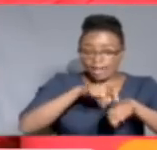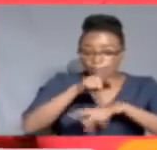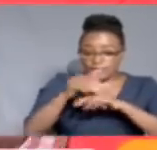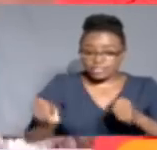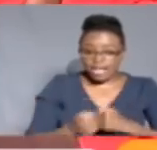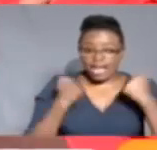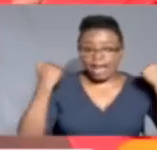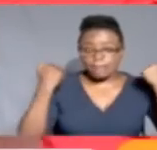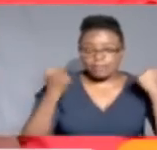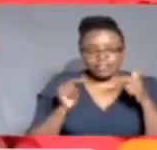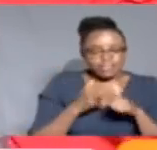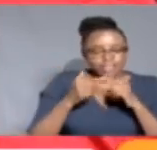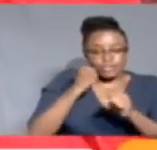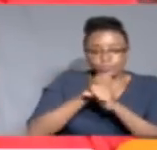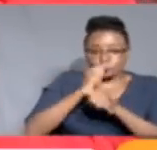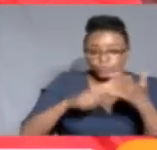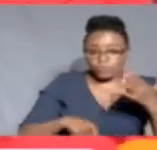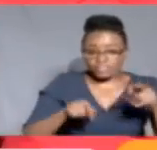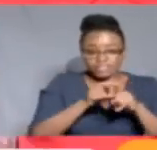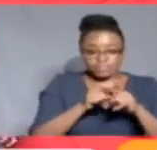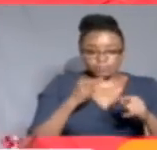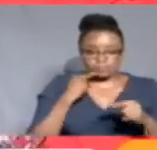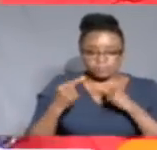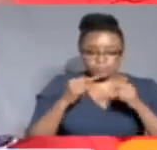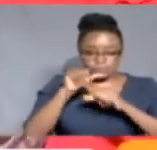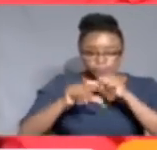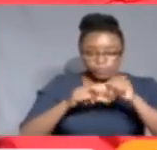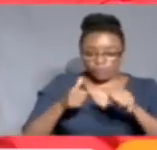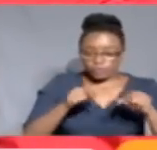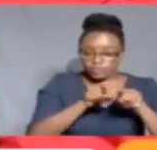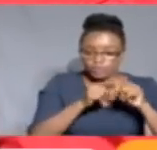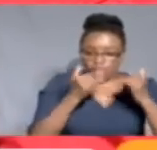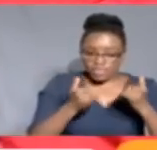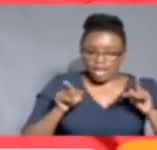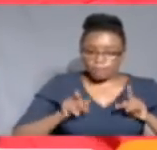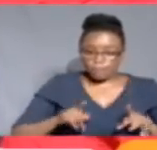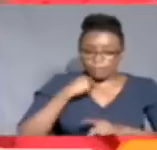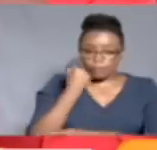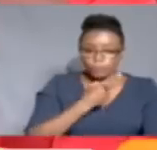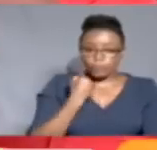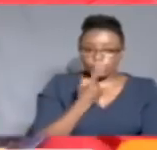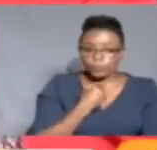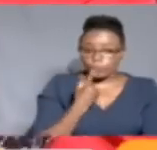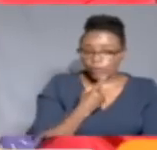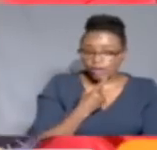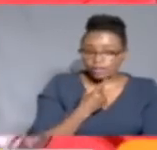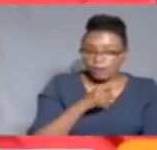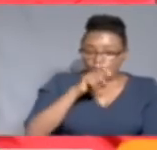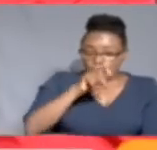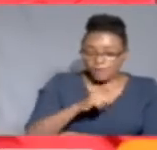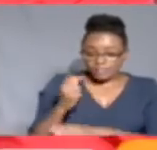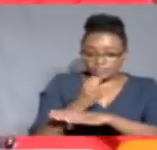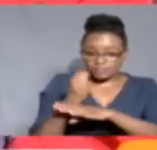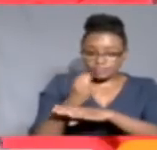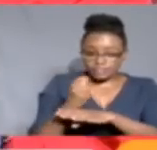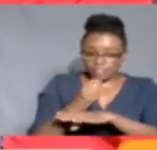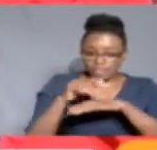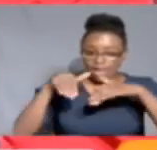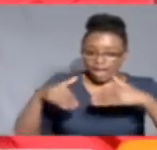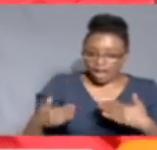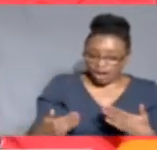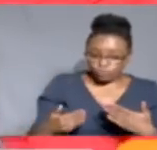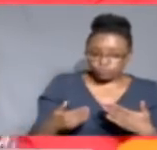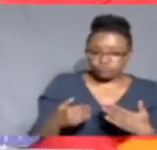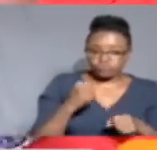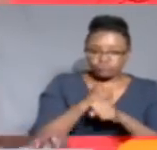to me, what do I do? As we have been talking about even young people who we have to train them on how to know